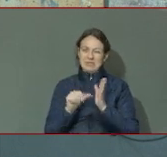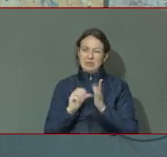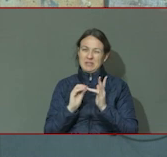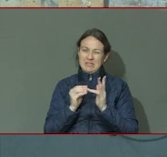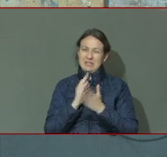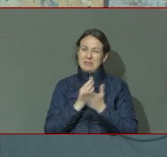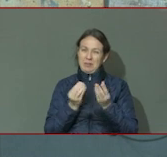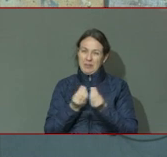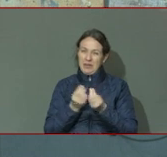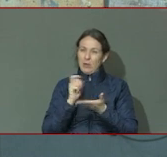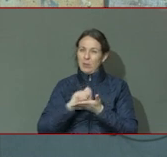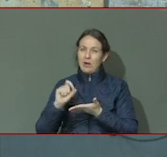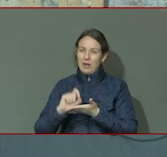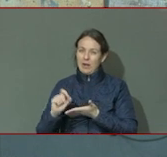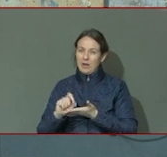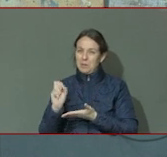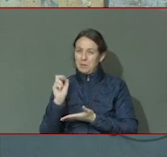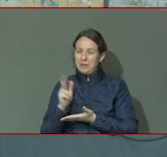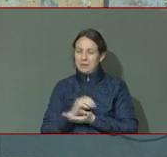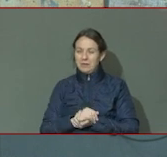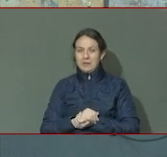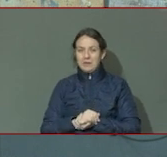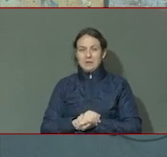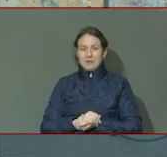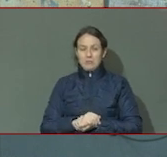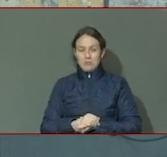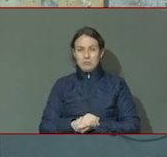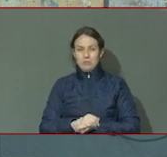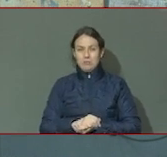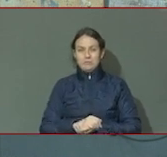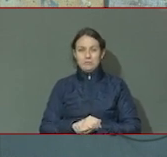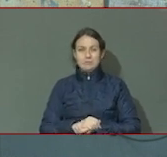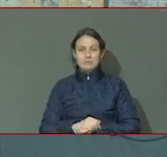attempt something when you do the calculations.